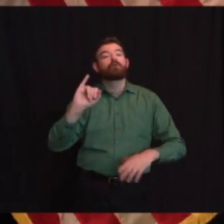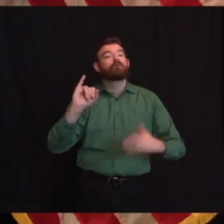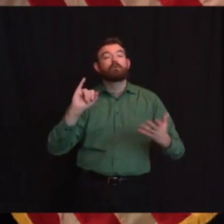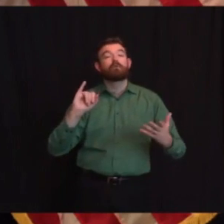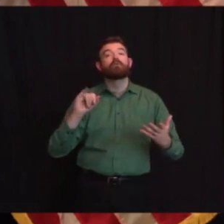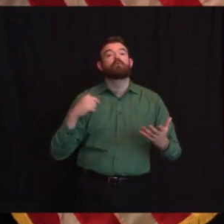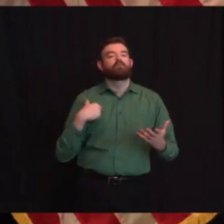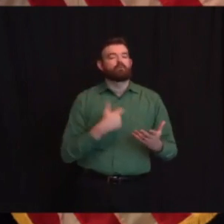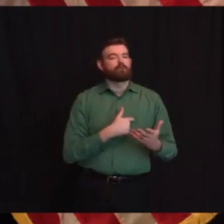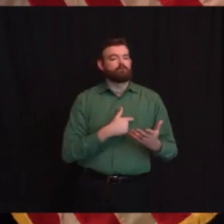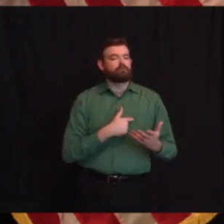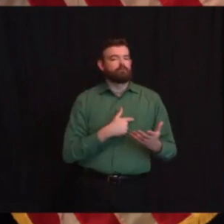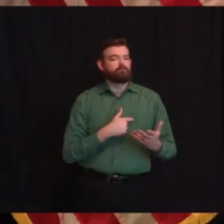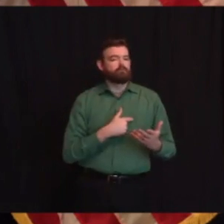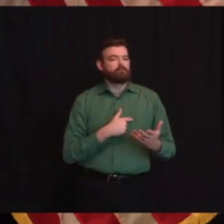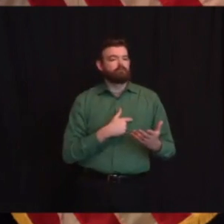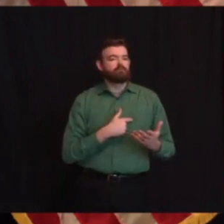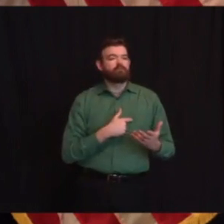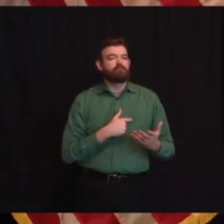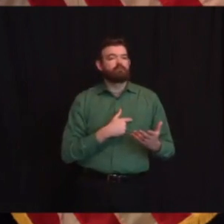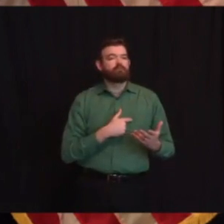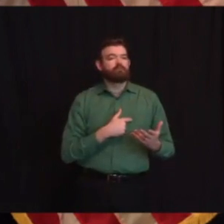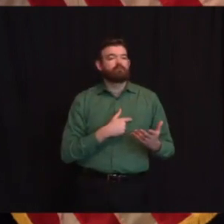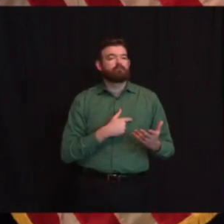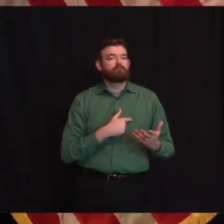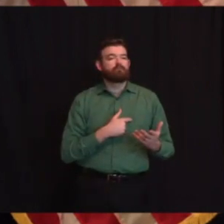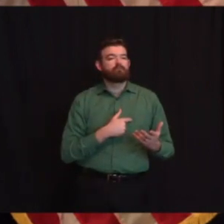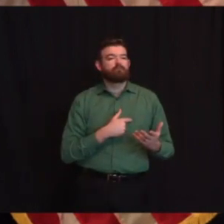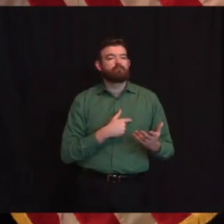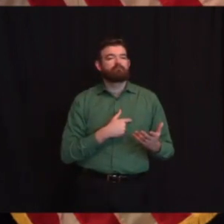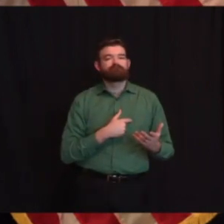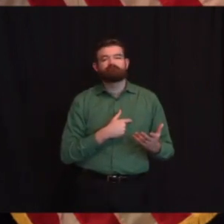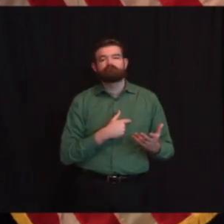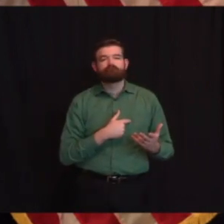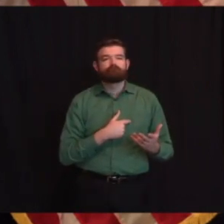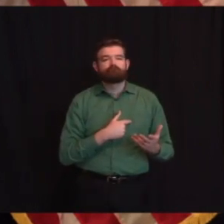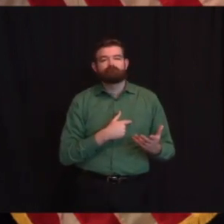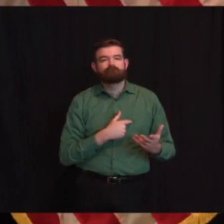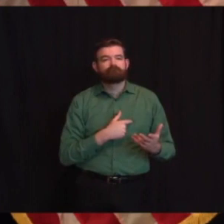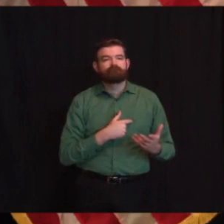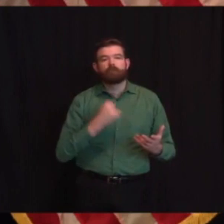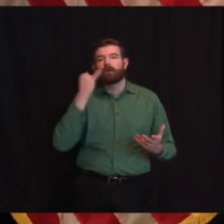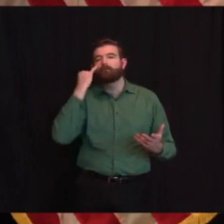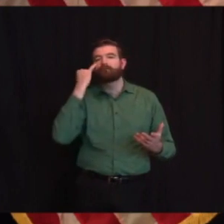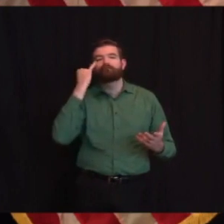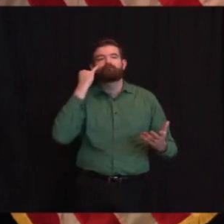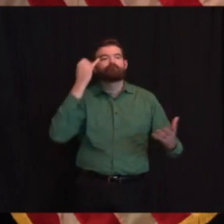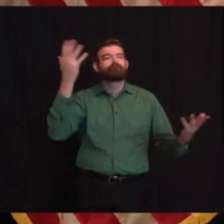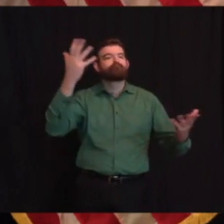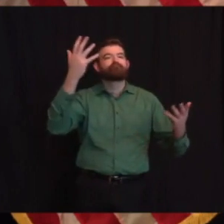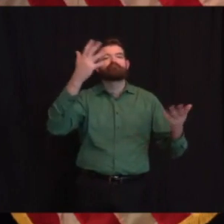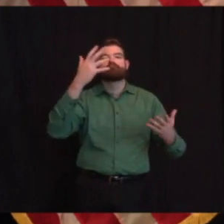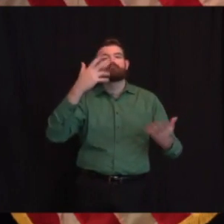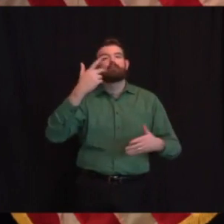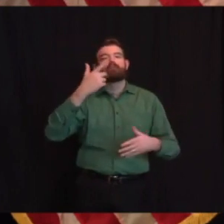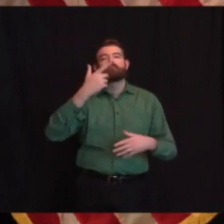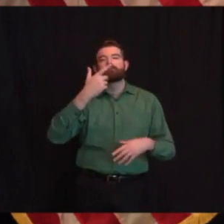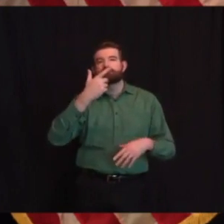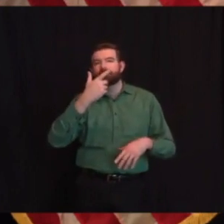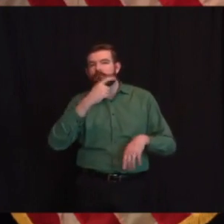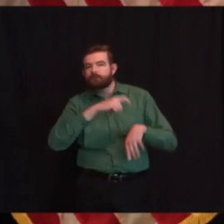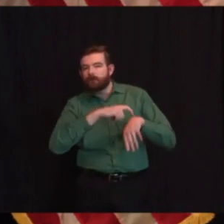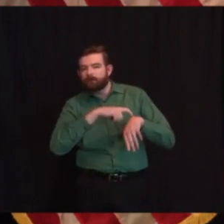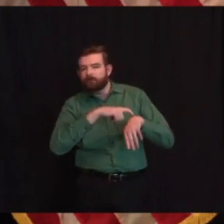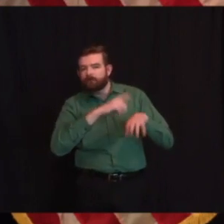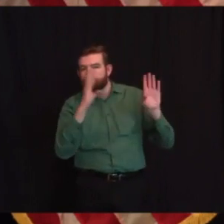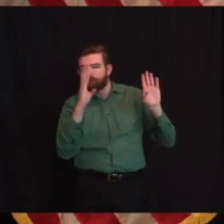and we have to see where the road takes us right now. So in terms of whether or not any of those windows, any other steps we need to